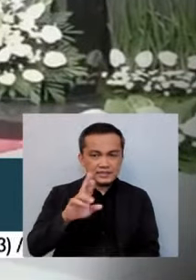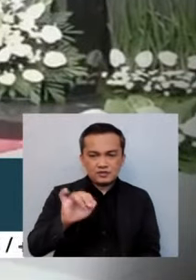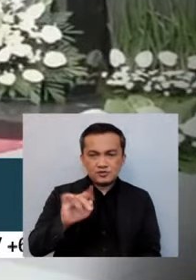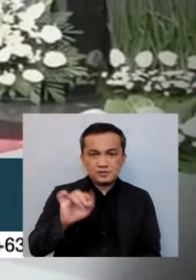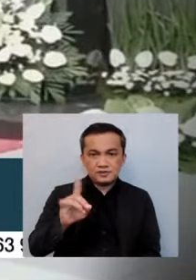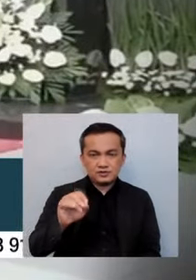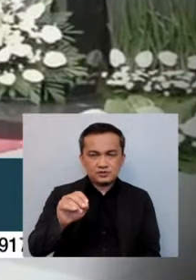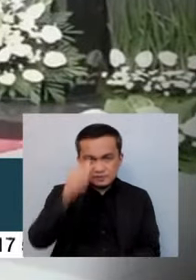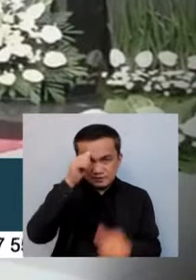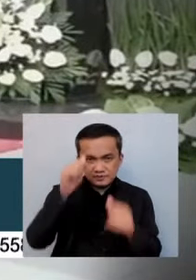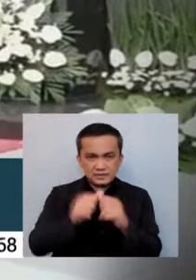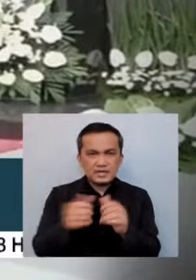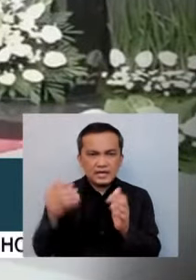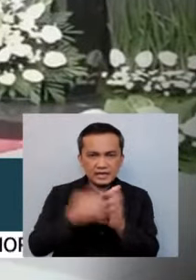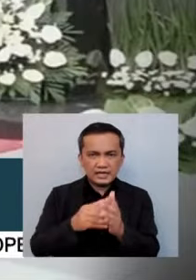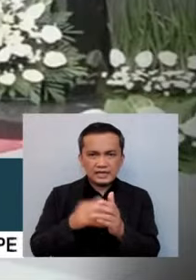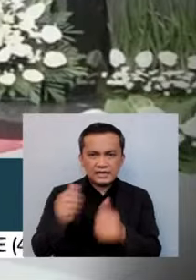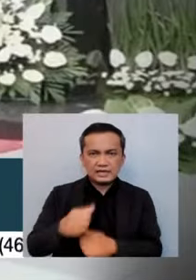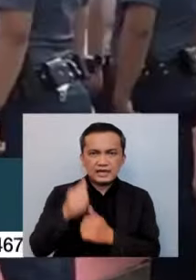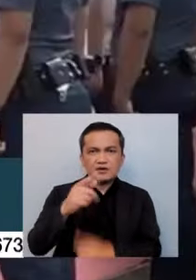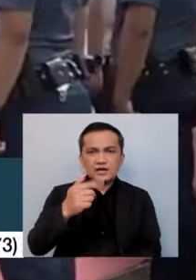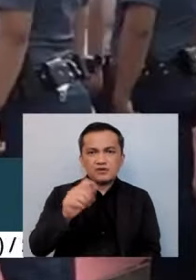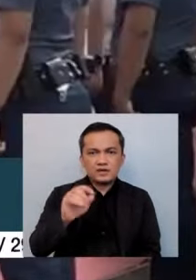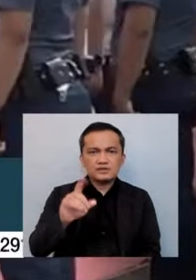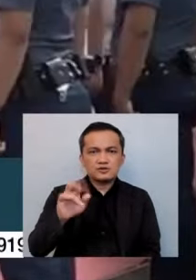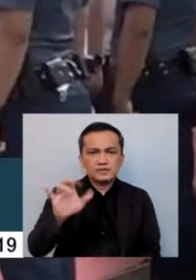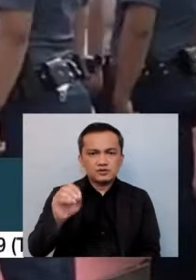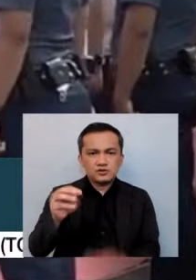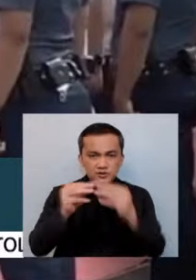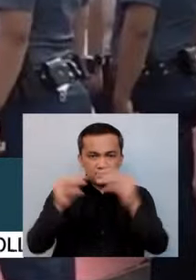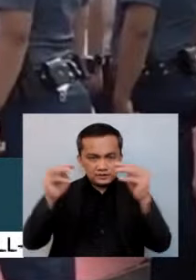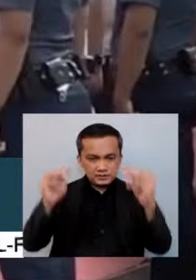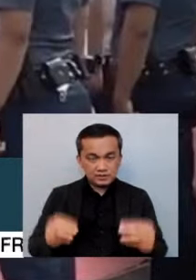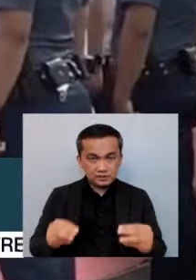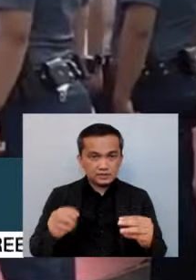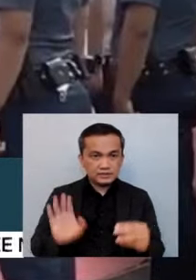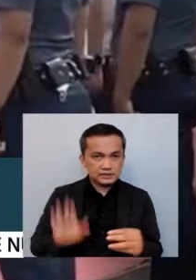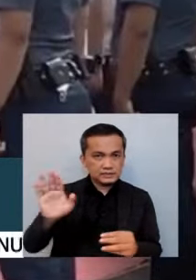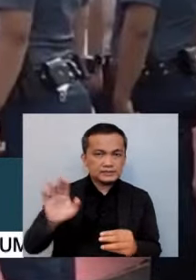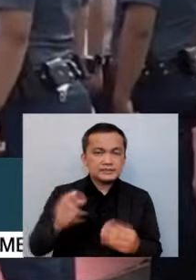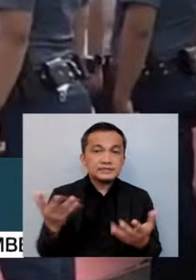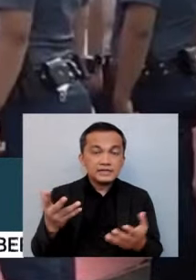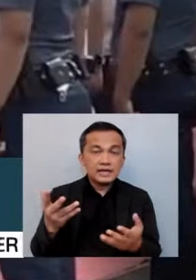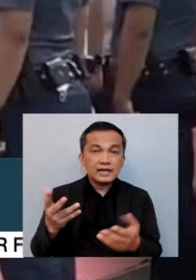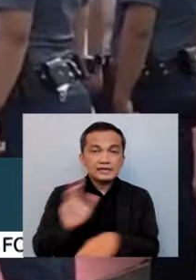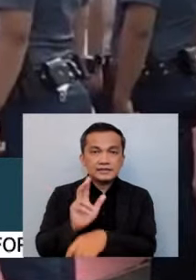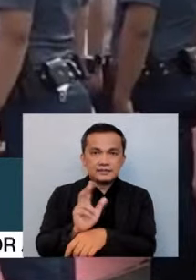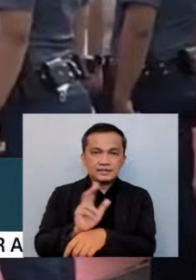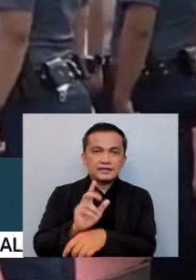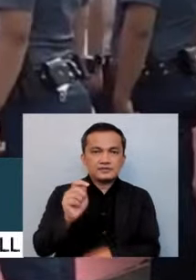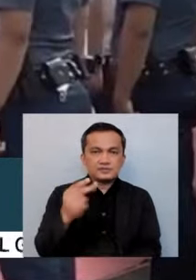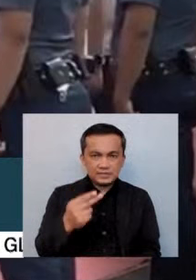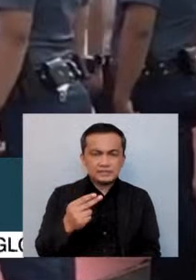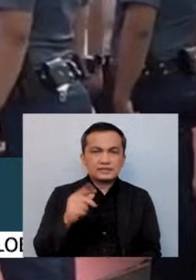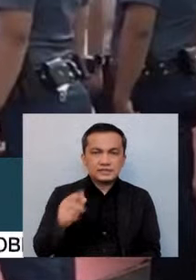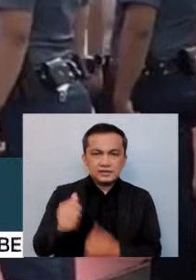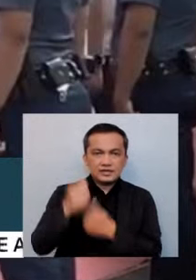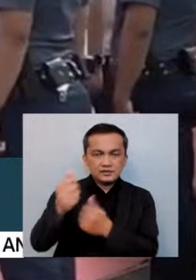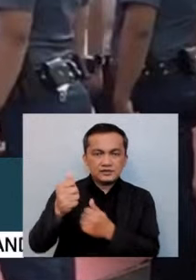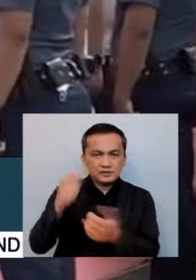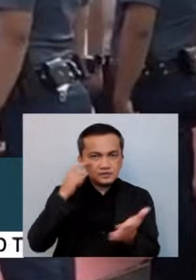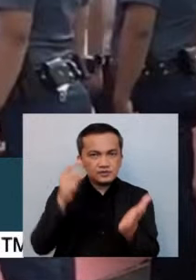with the relaunch of Gawa Jesse M. Robredo at the museum in his name in Naga City on Thursday. The award recognizes mayors who